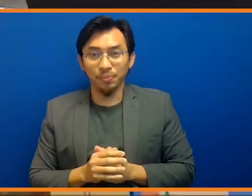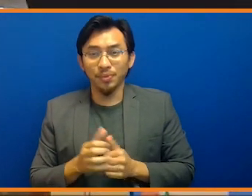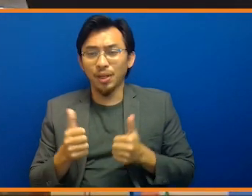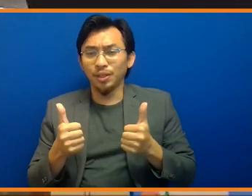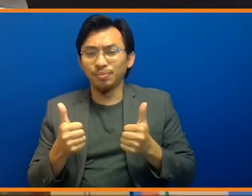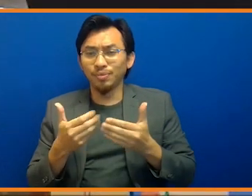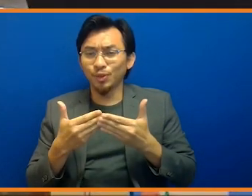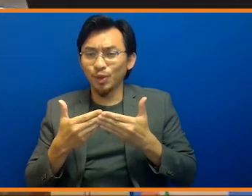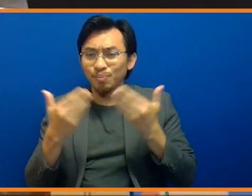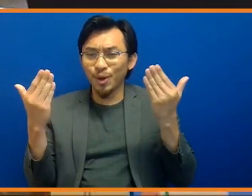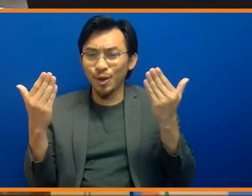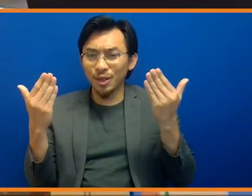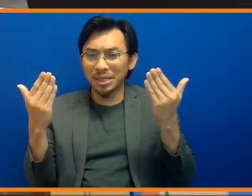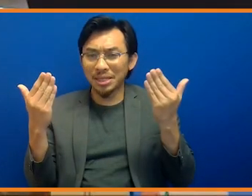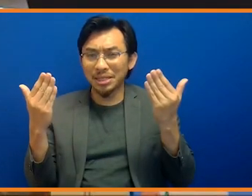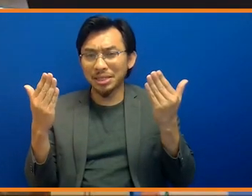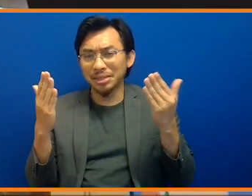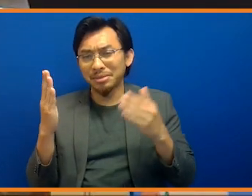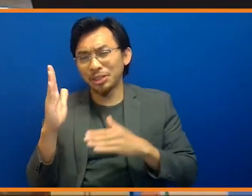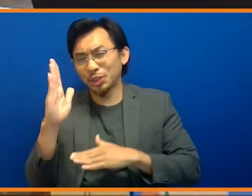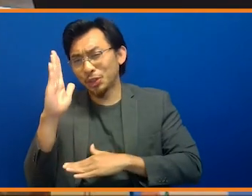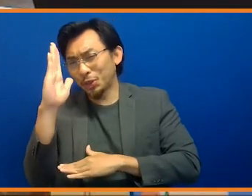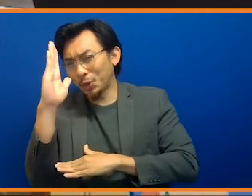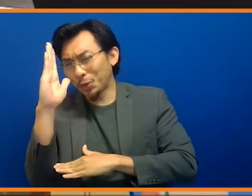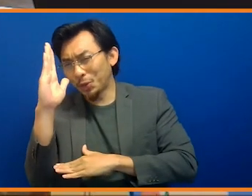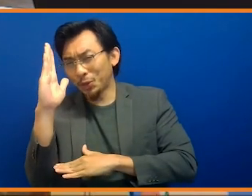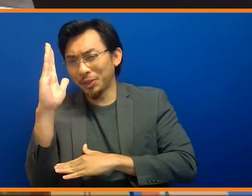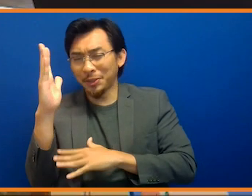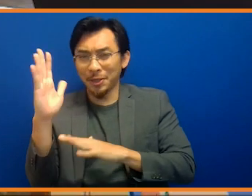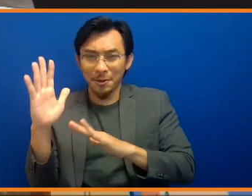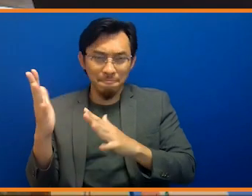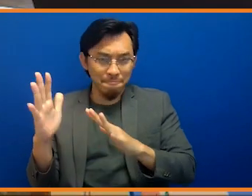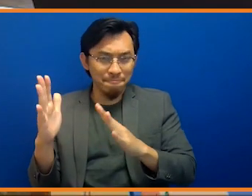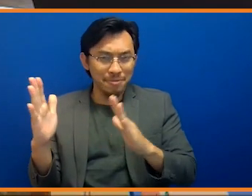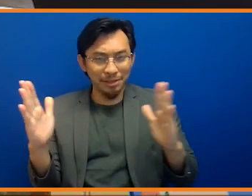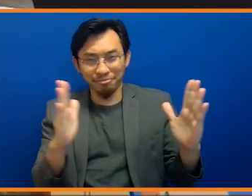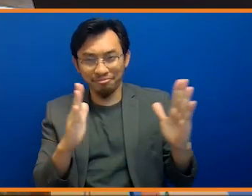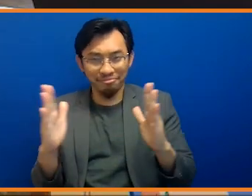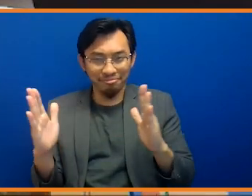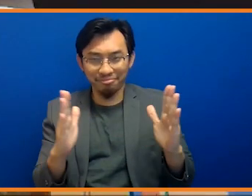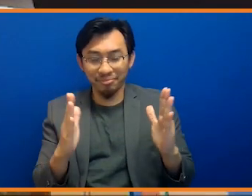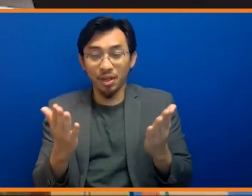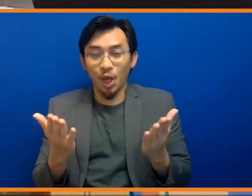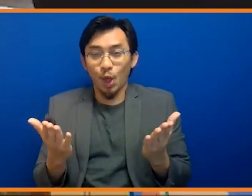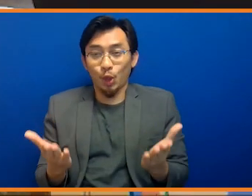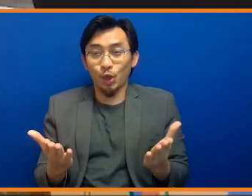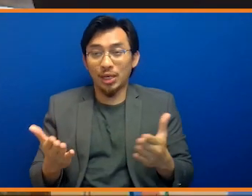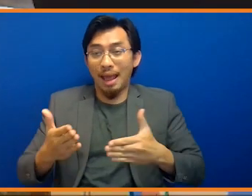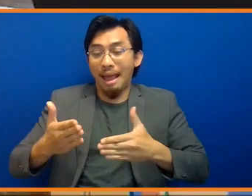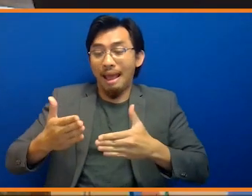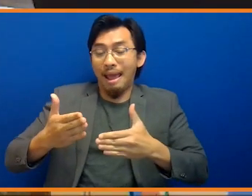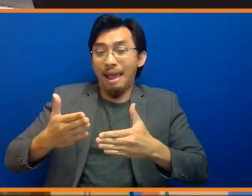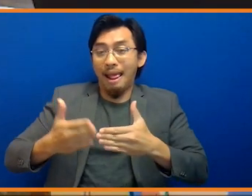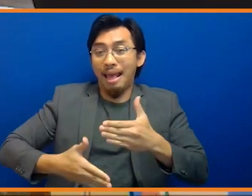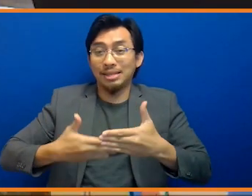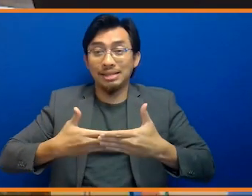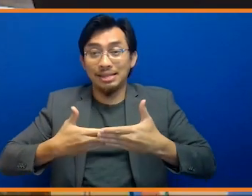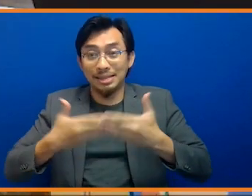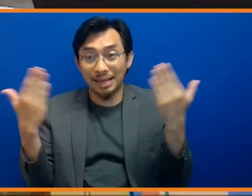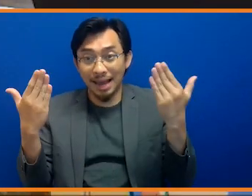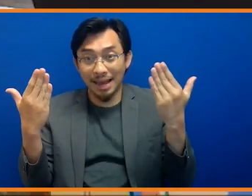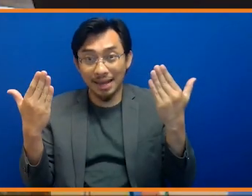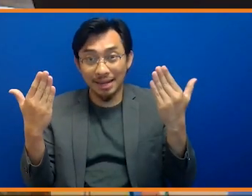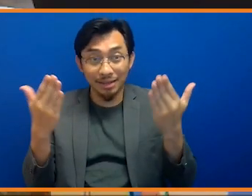Very good morning to noon. Okay. Morning to noon. Okay. I think today